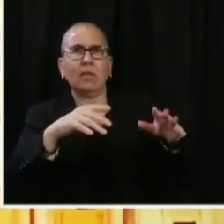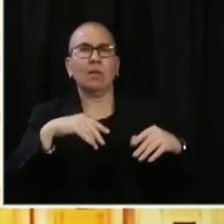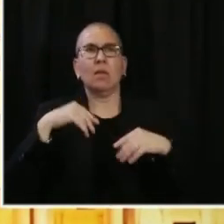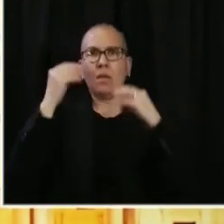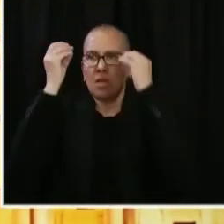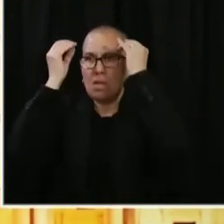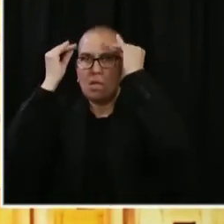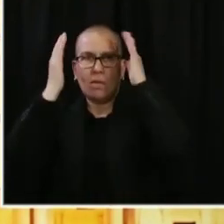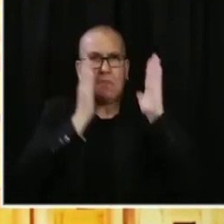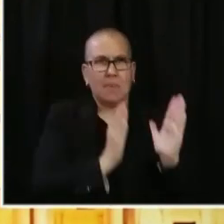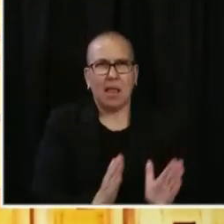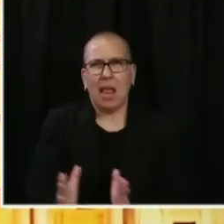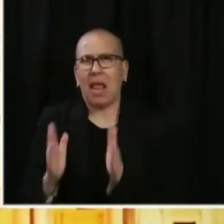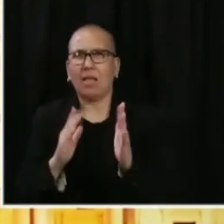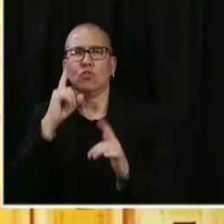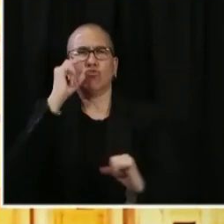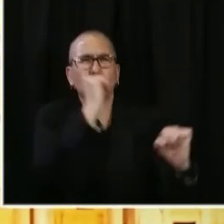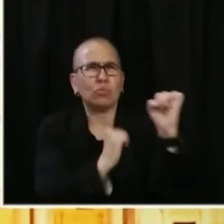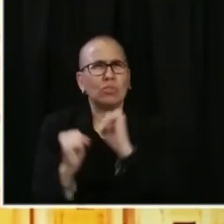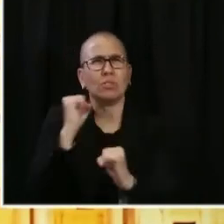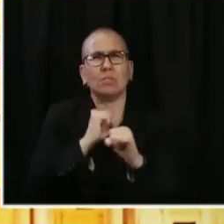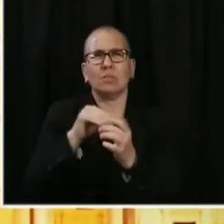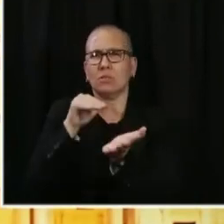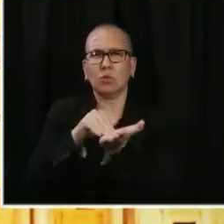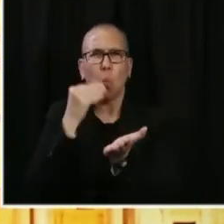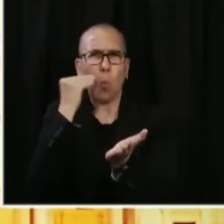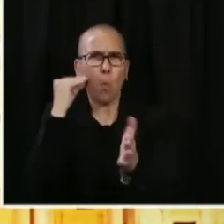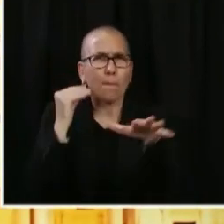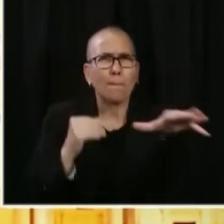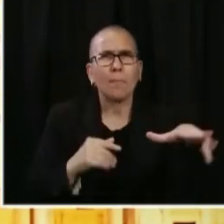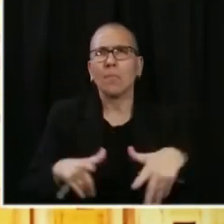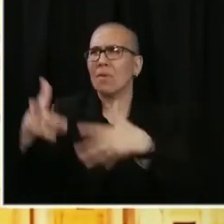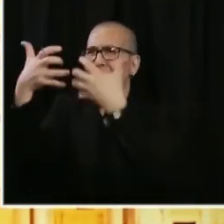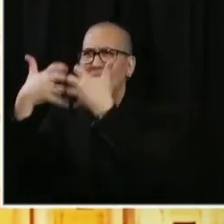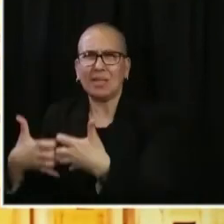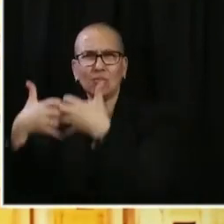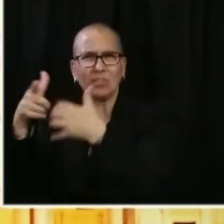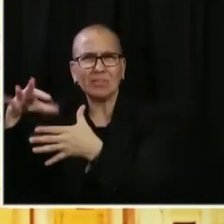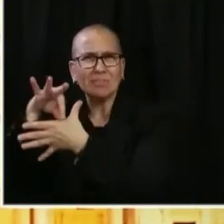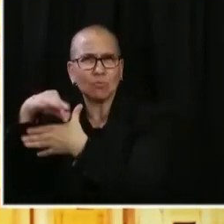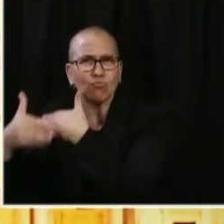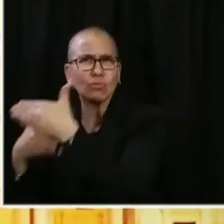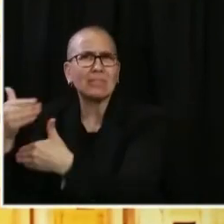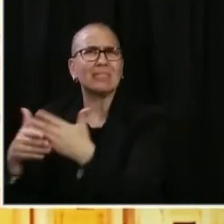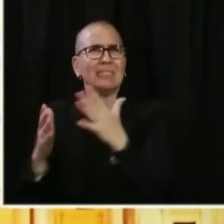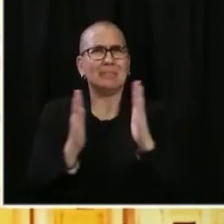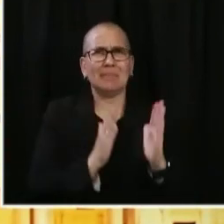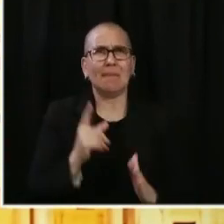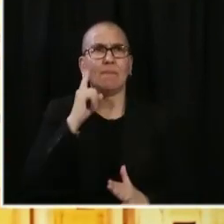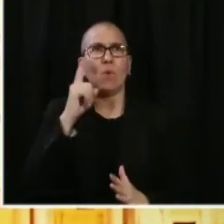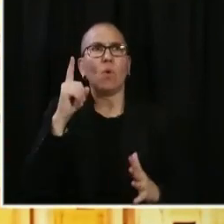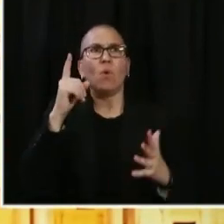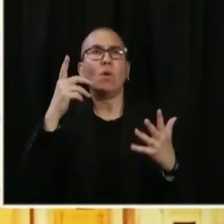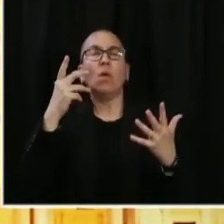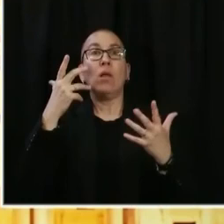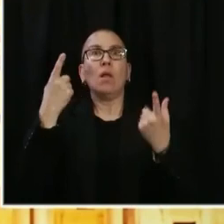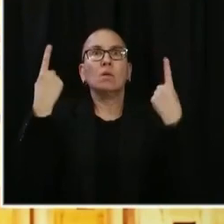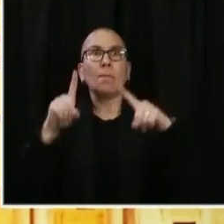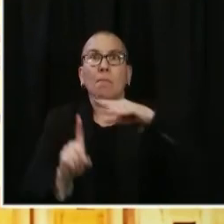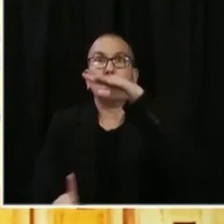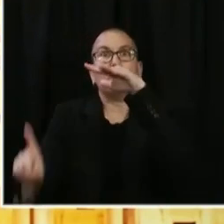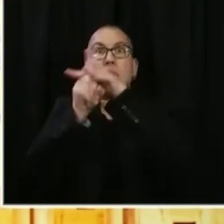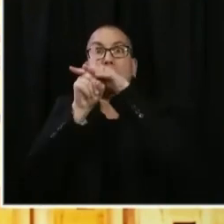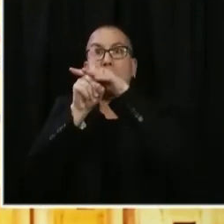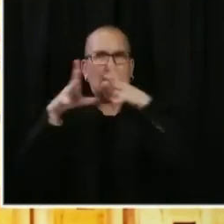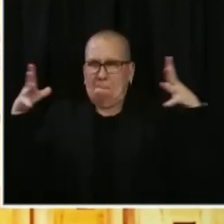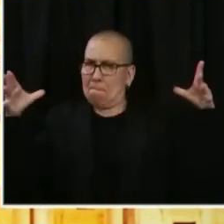COVID, those in nursing homes, and those experiencing homelessness. And we have plans for eliminating hotspot when the virus impacts workers in